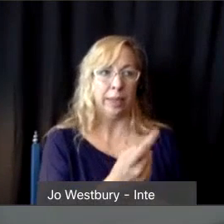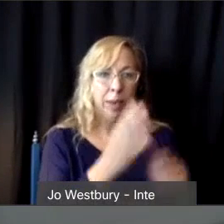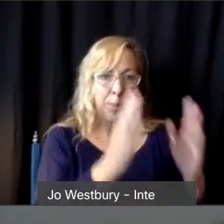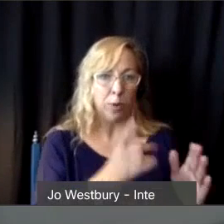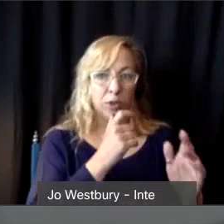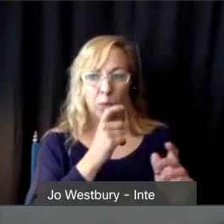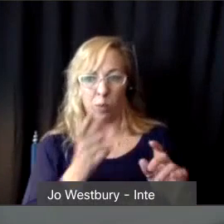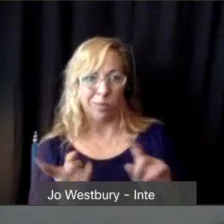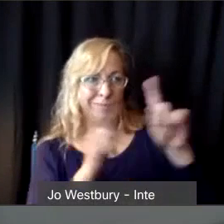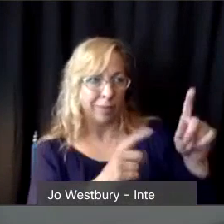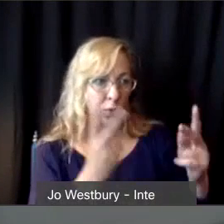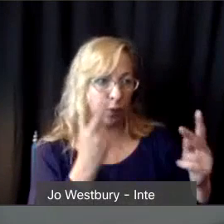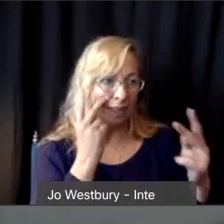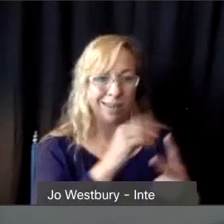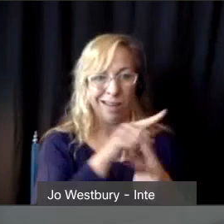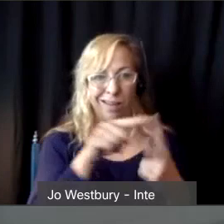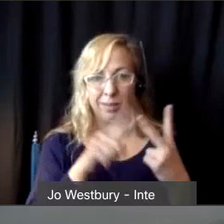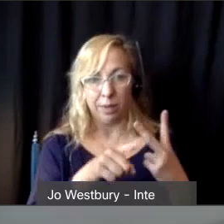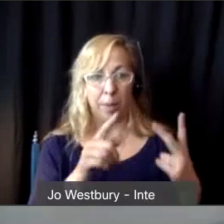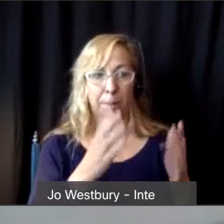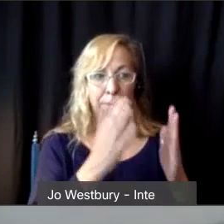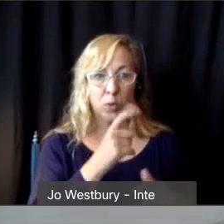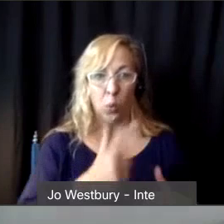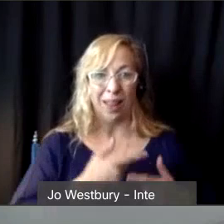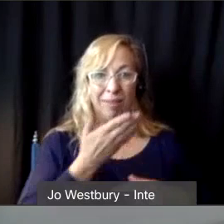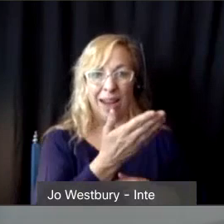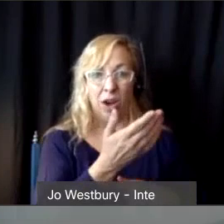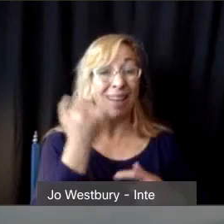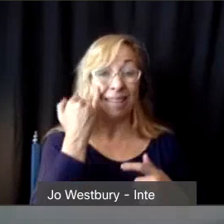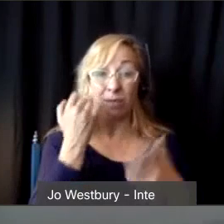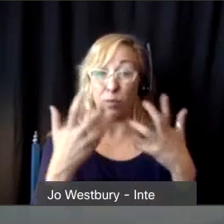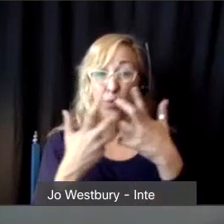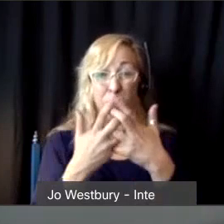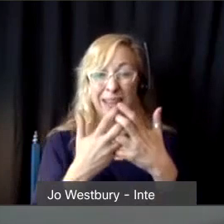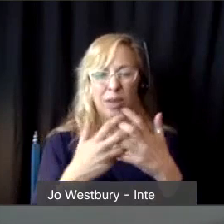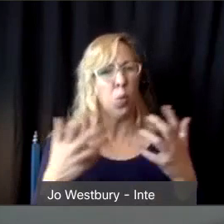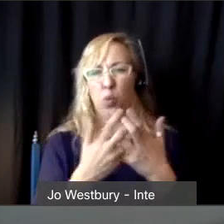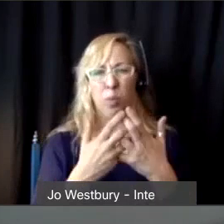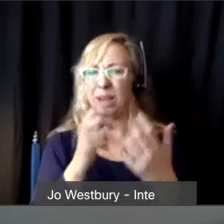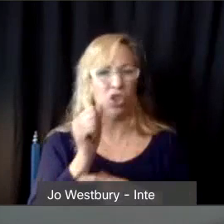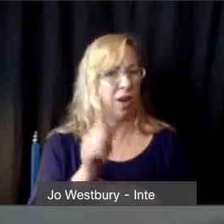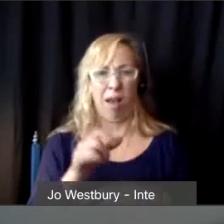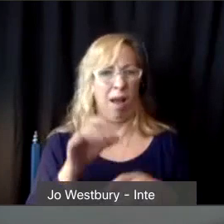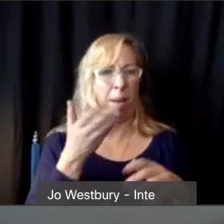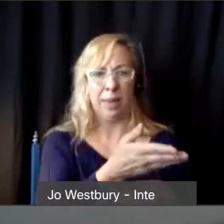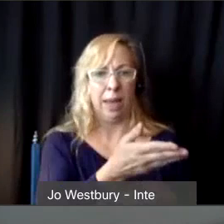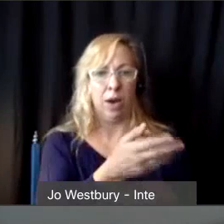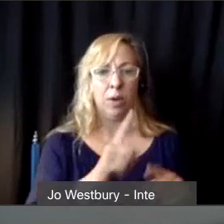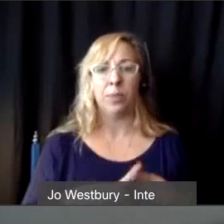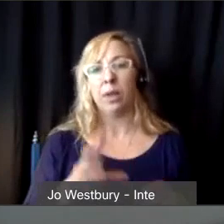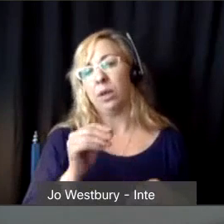And that the visit should not include things that will require removing the mask, such as having a meal with the person or